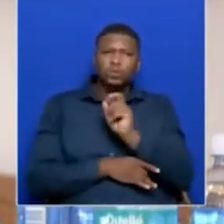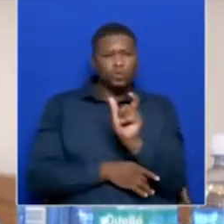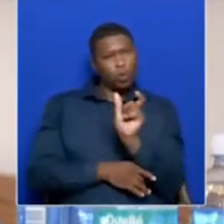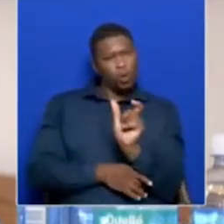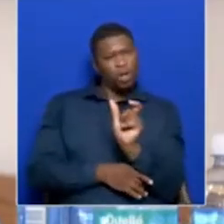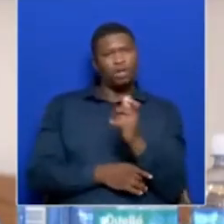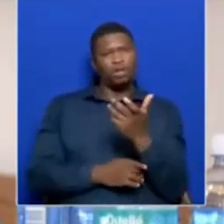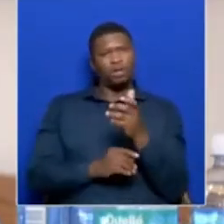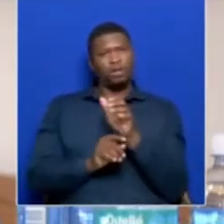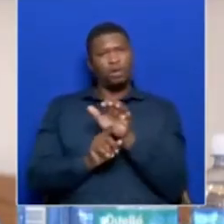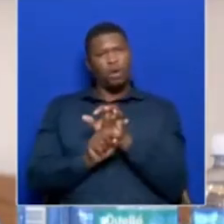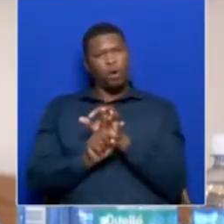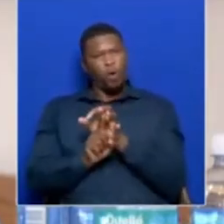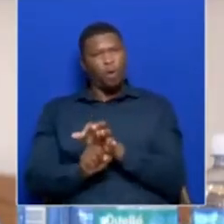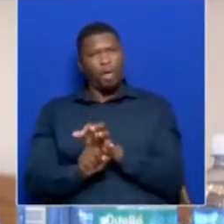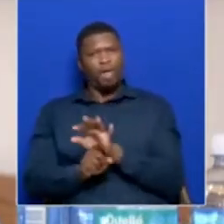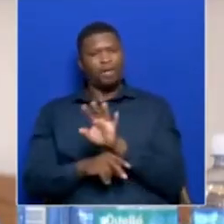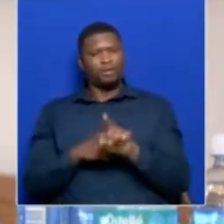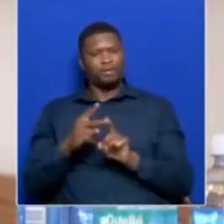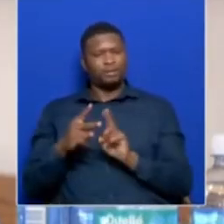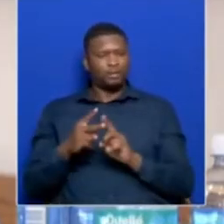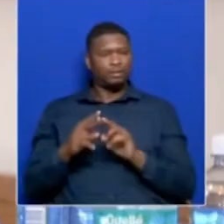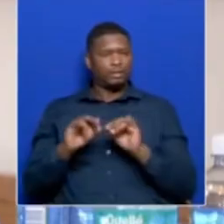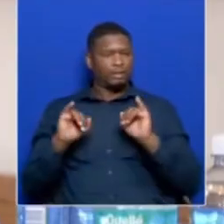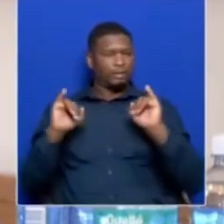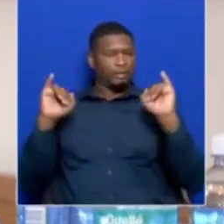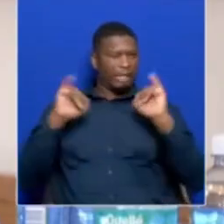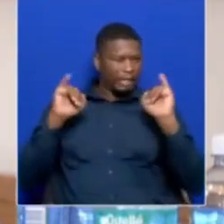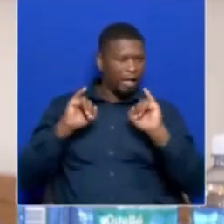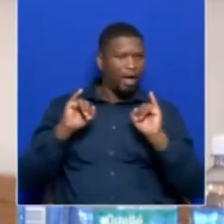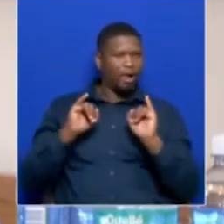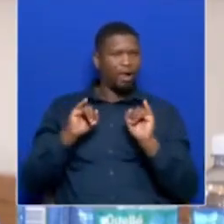one sentence, so you will forgive me.